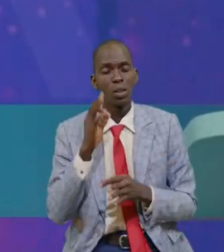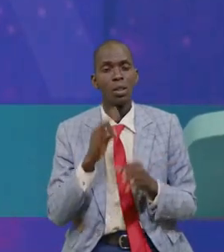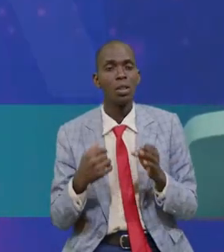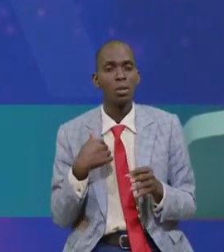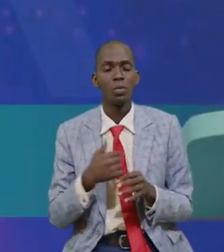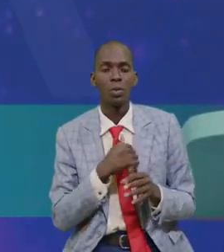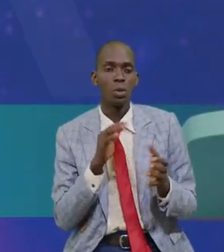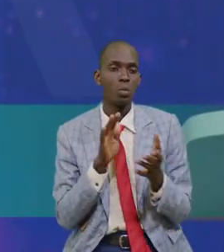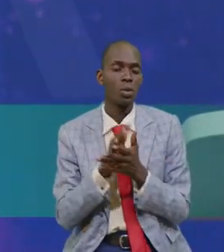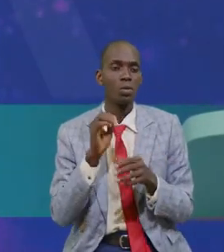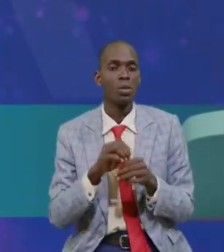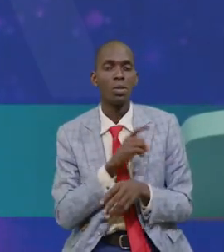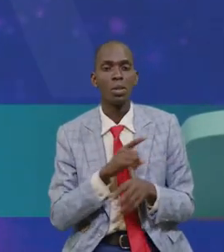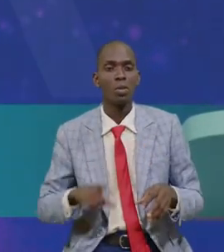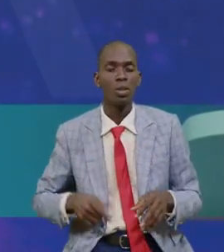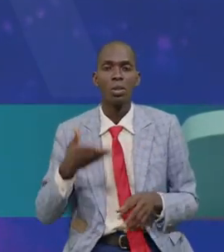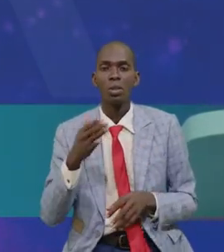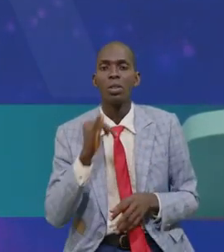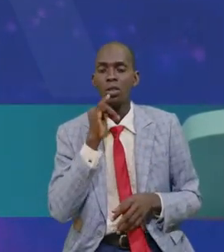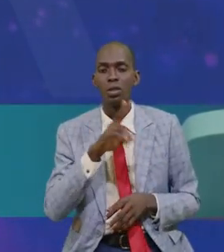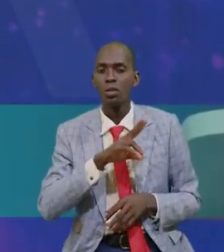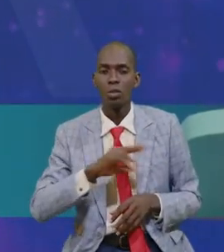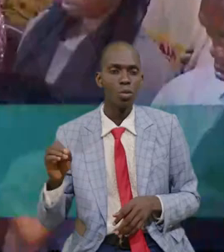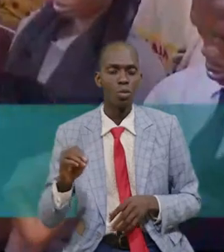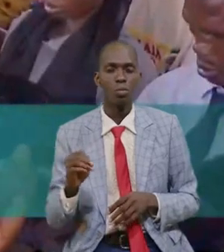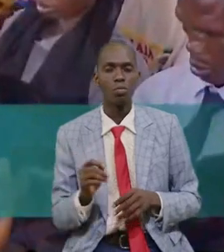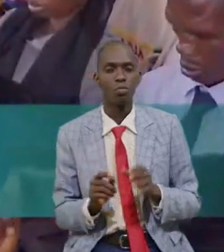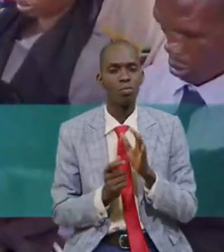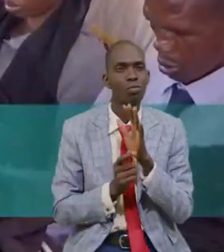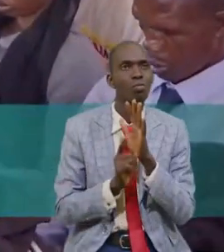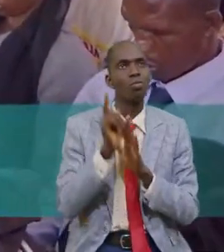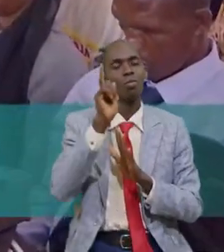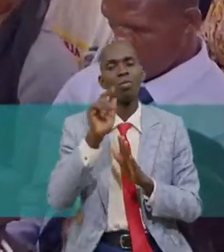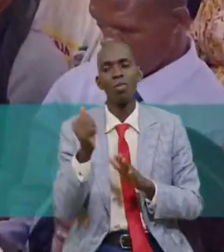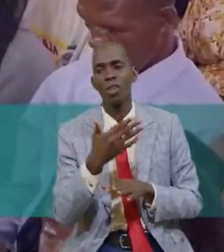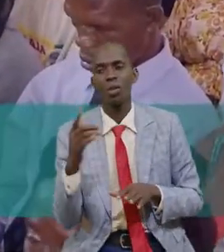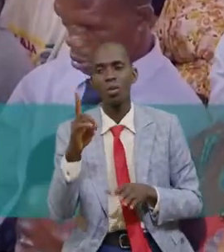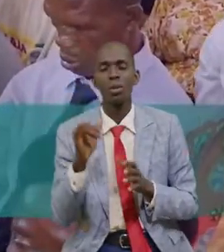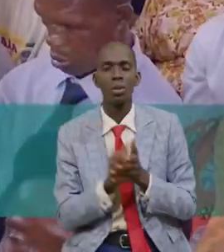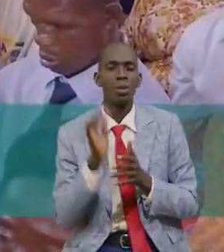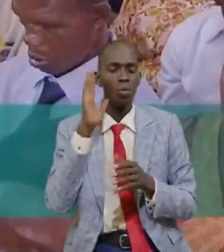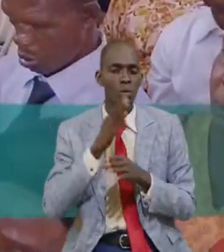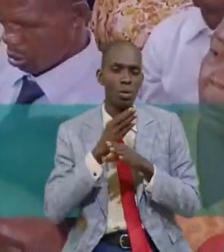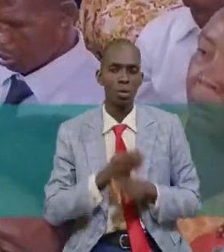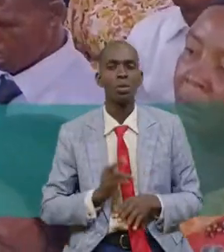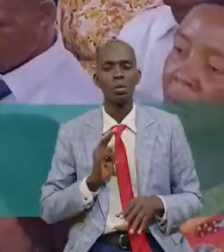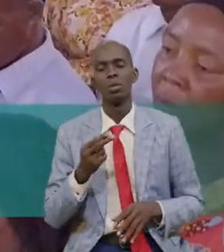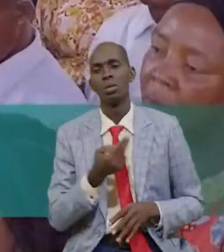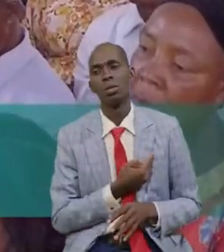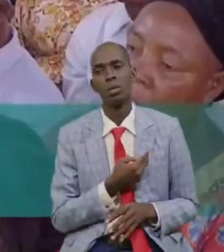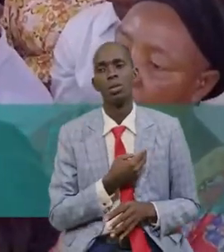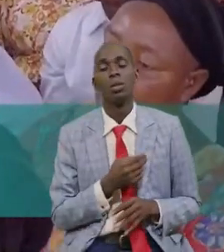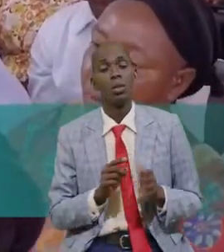on earth that can hinder us in Jesus' name. Giants may brag, that's who they